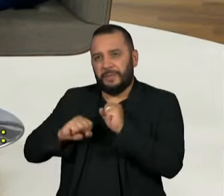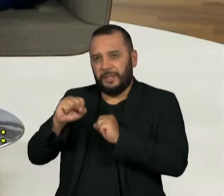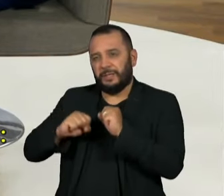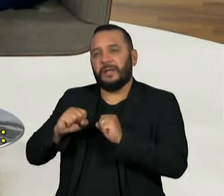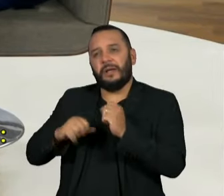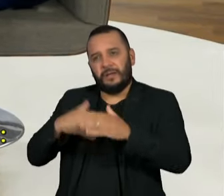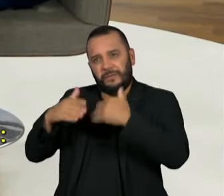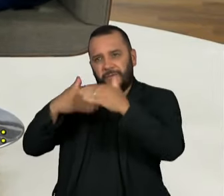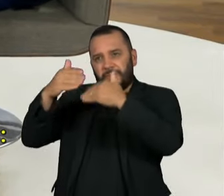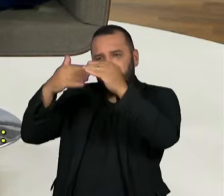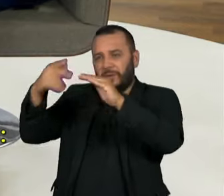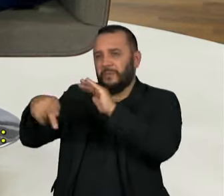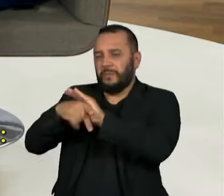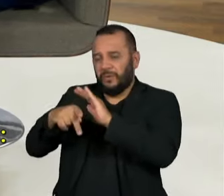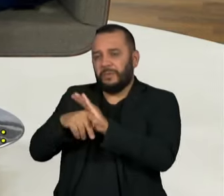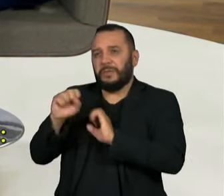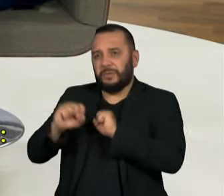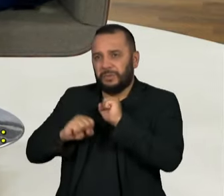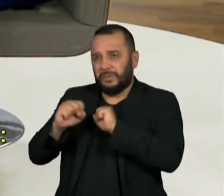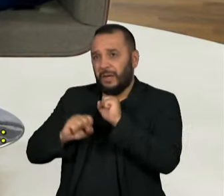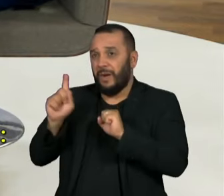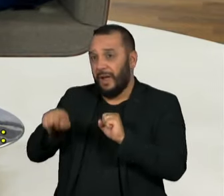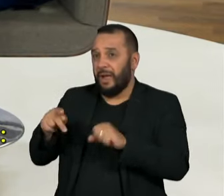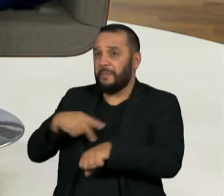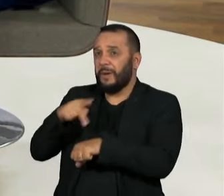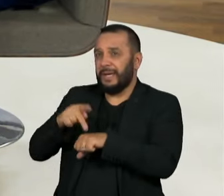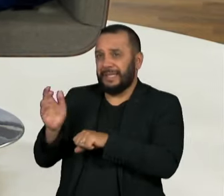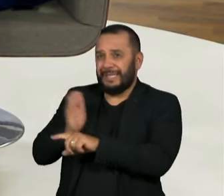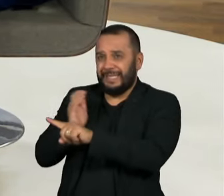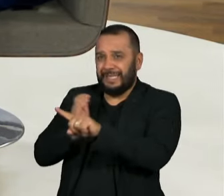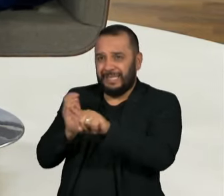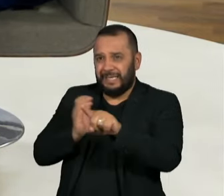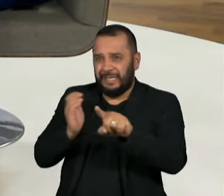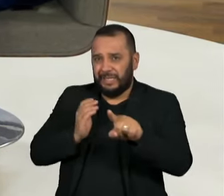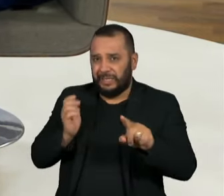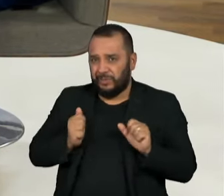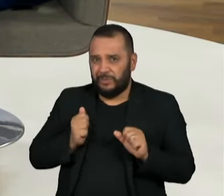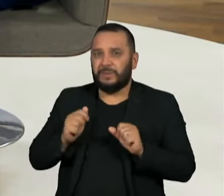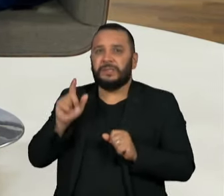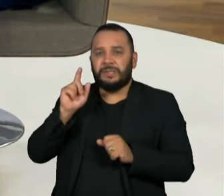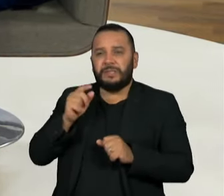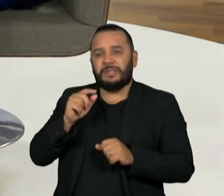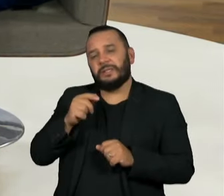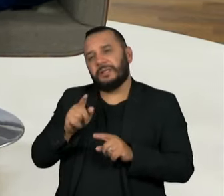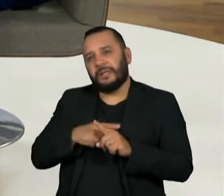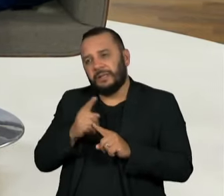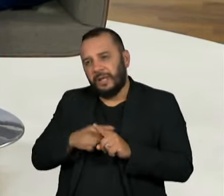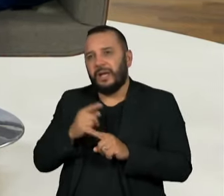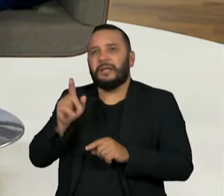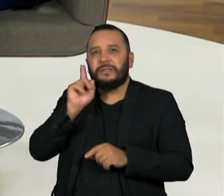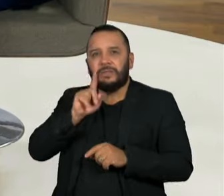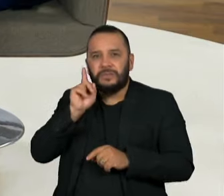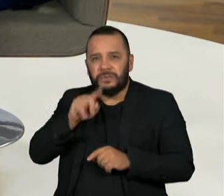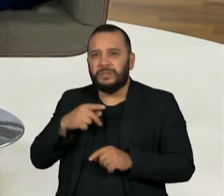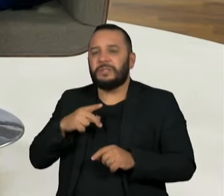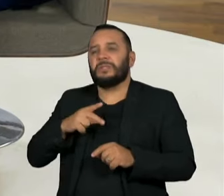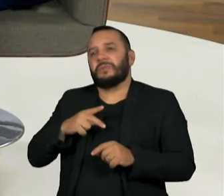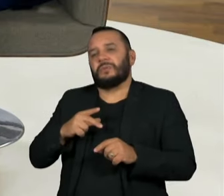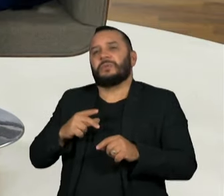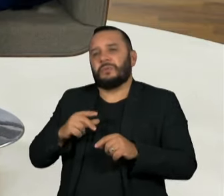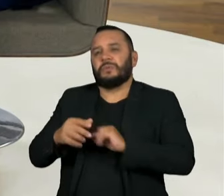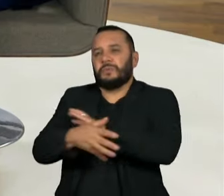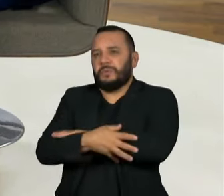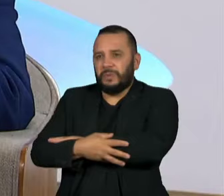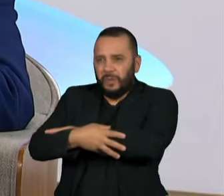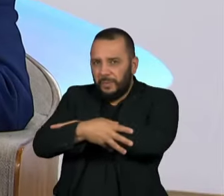was emitted by the developed countries, by Britain, by the United States, by countries in the European